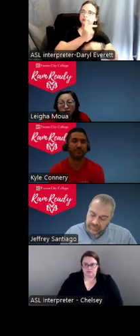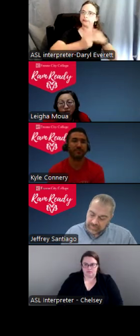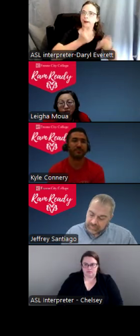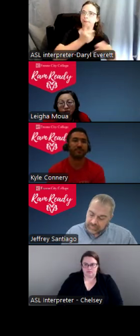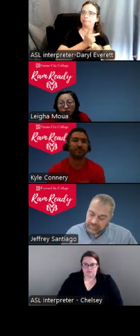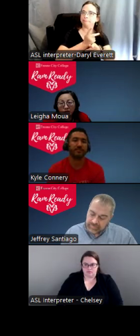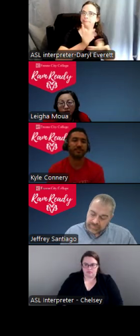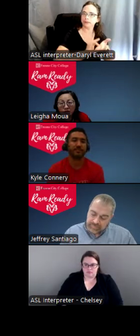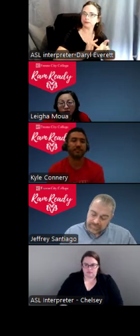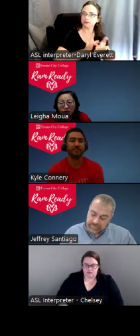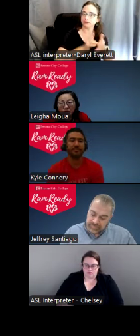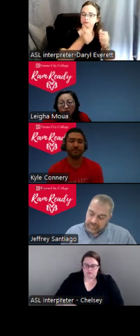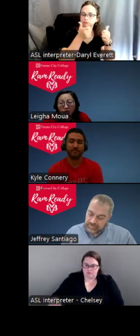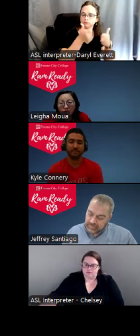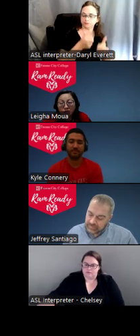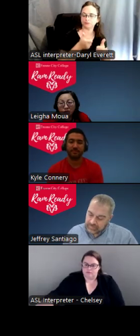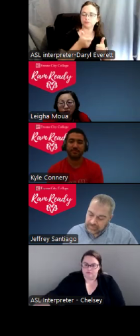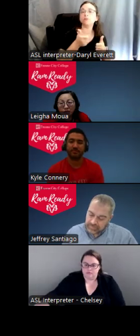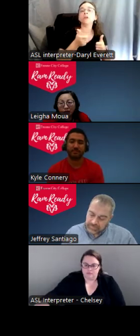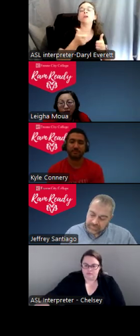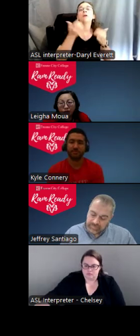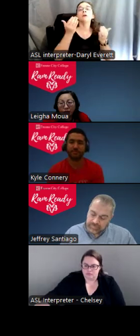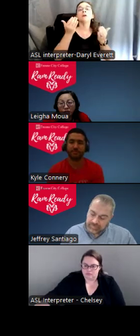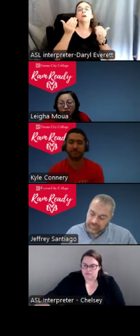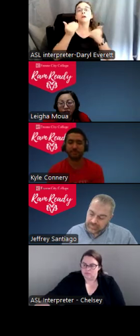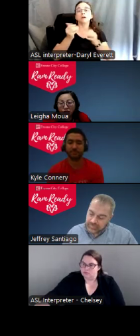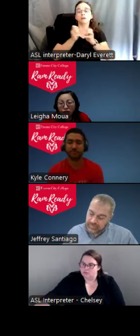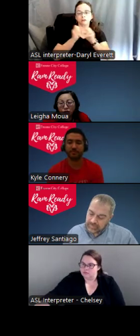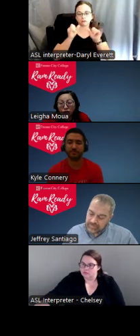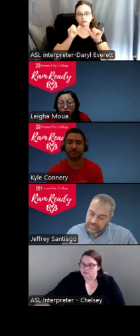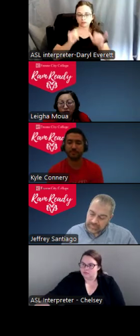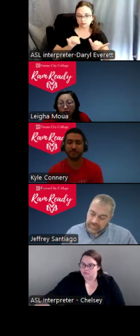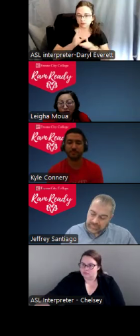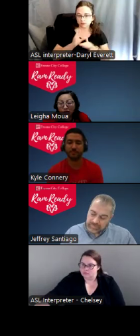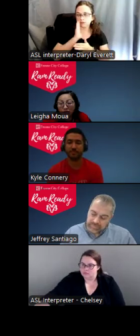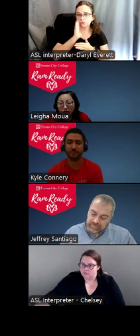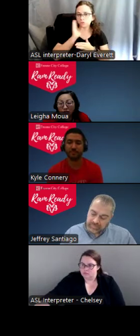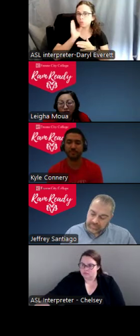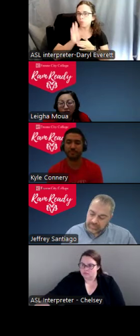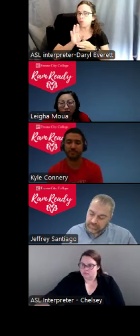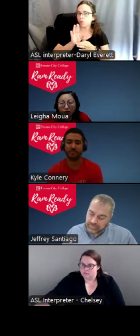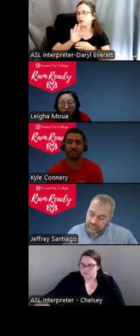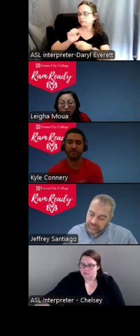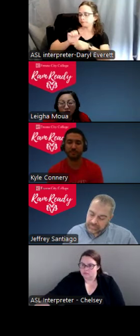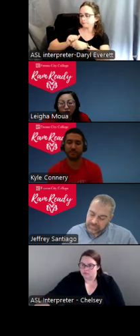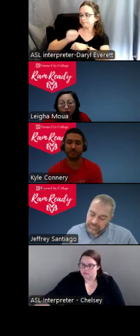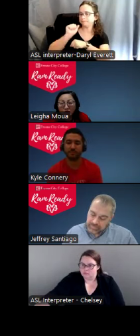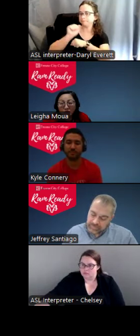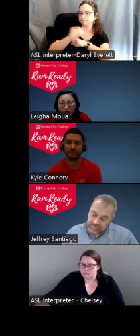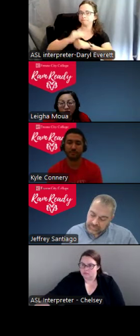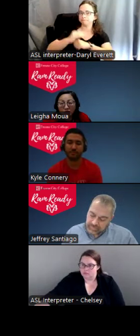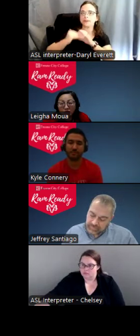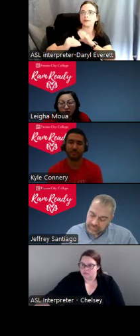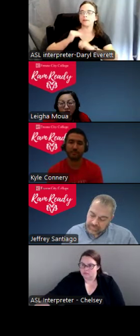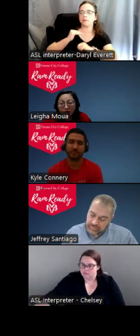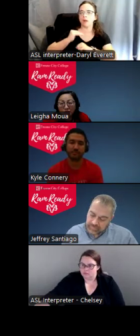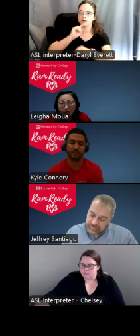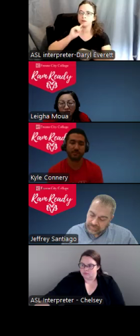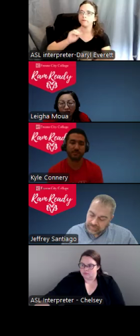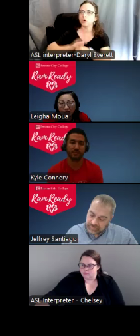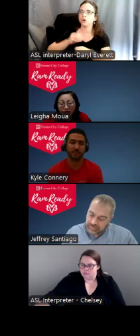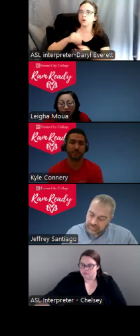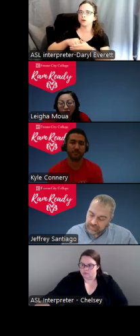what it's going to do is it's going to send you a confirmation to your student email. And in this confirmation, it'll tell you the